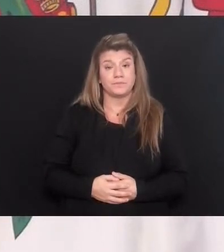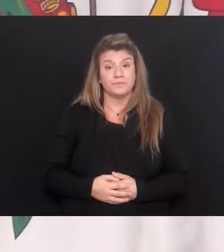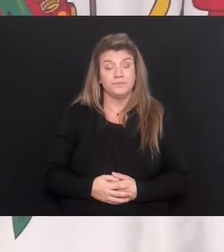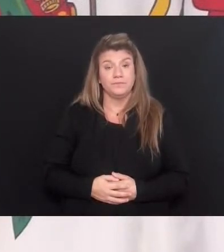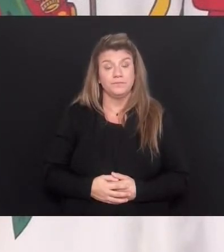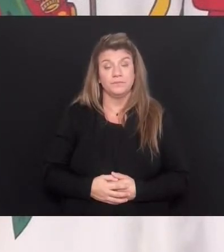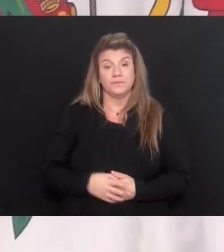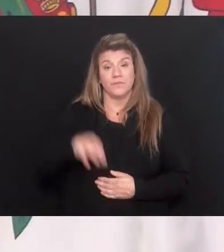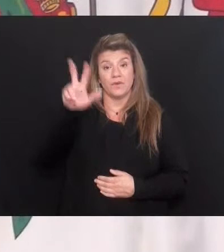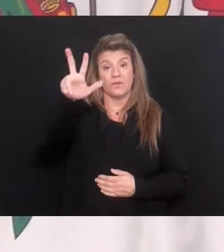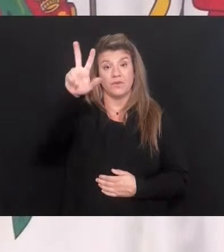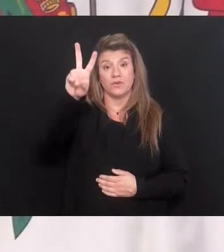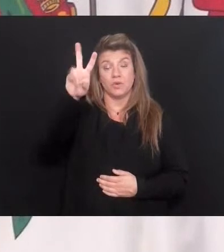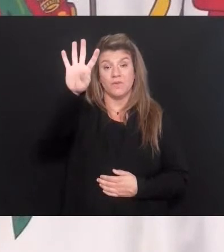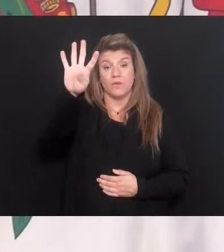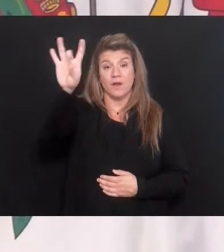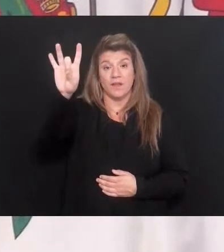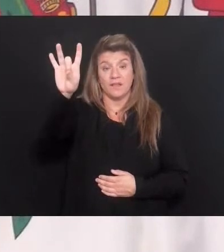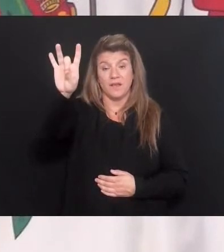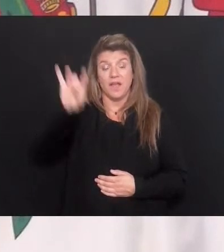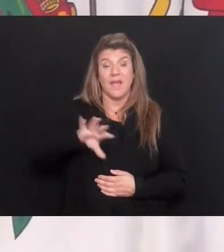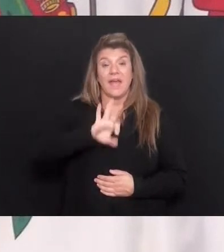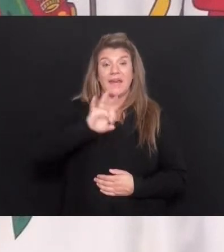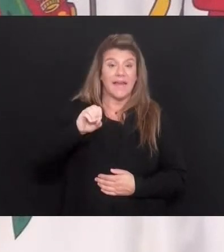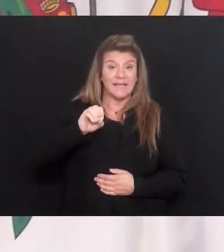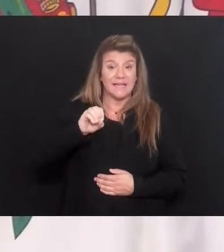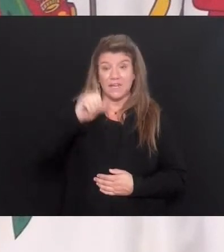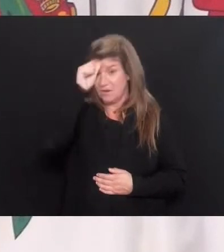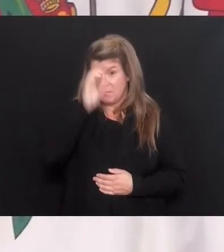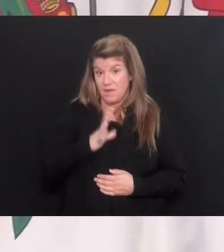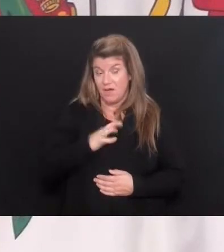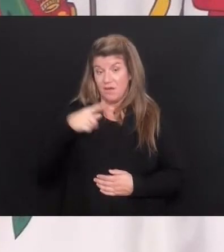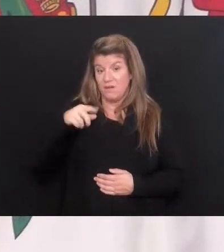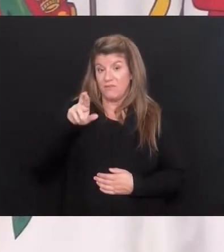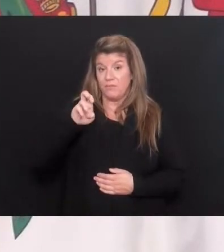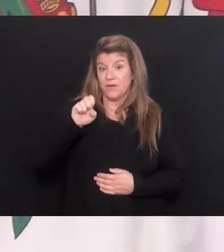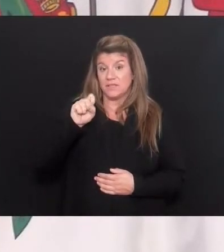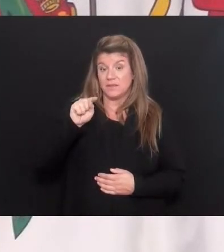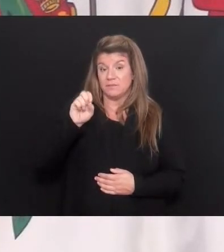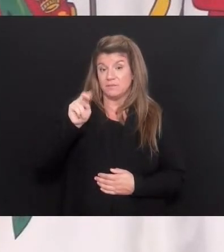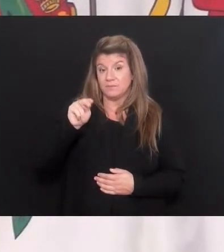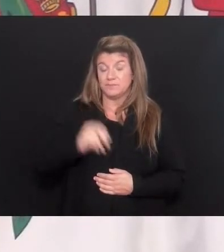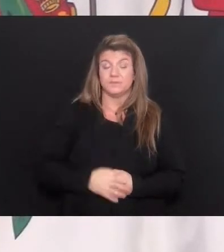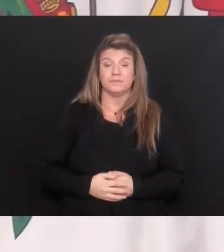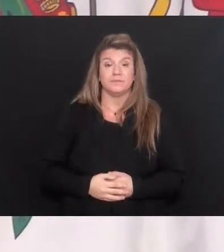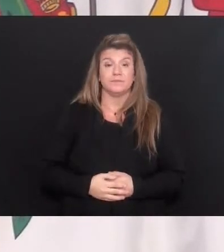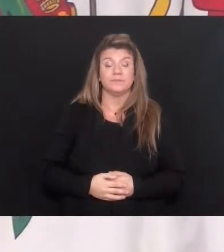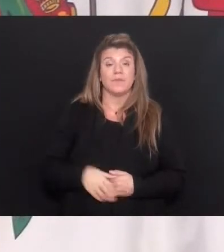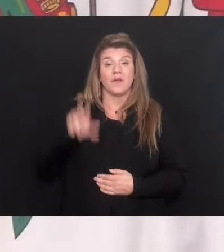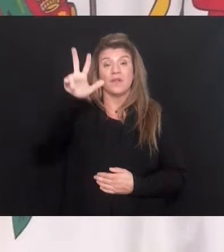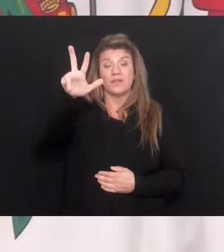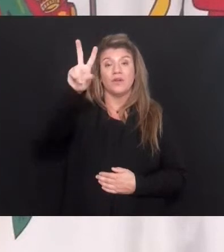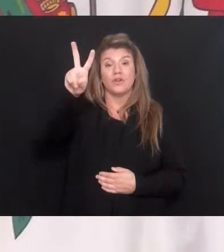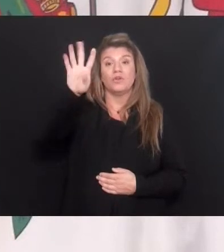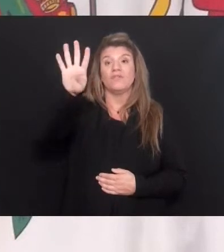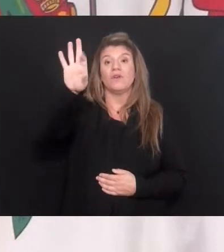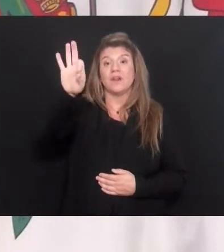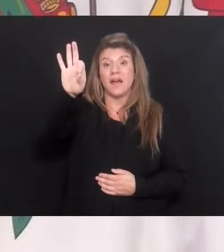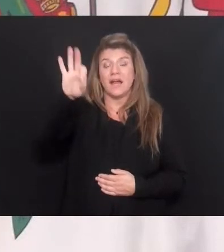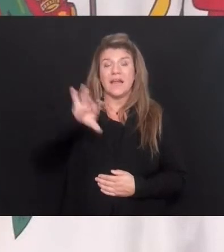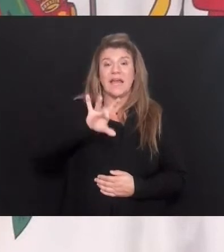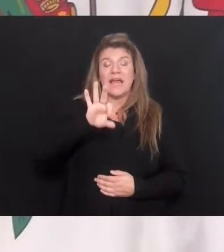The 3,248th death is a 90-year-old male from Preston County. The 3,249th death